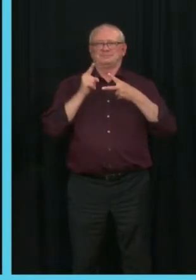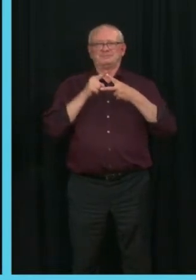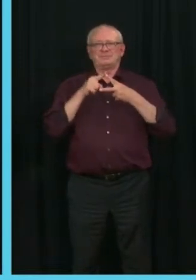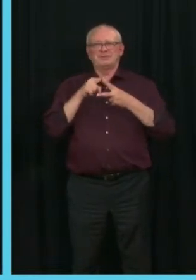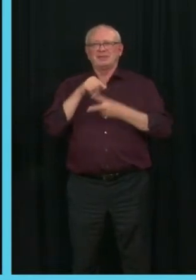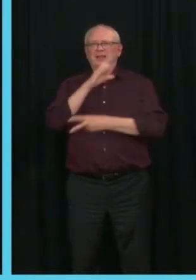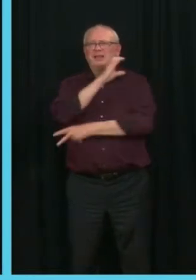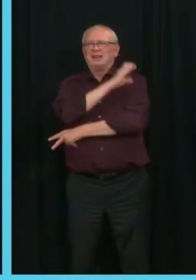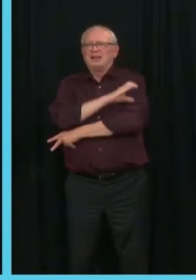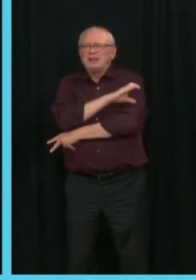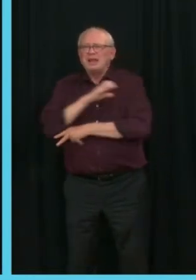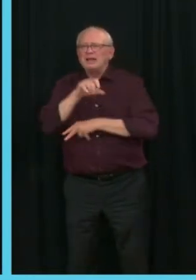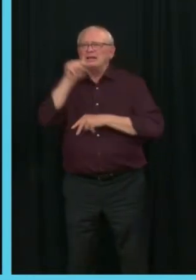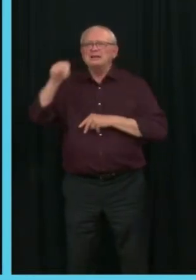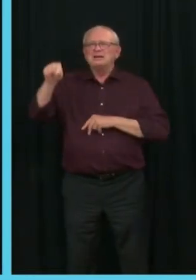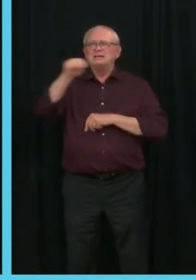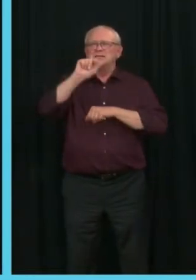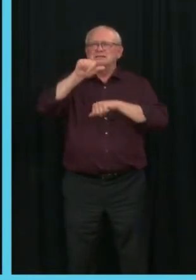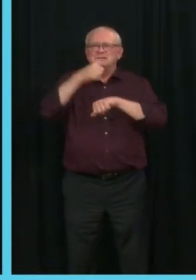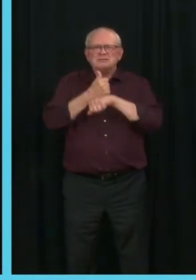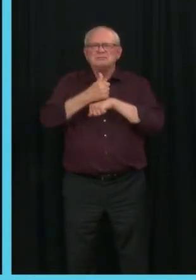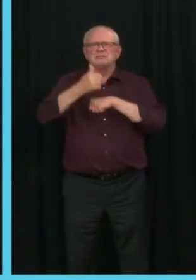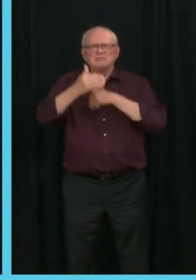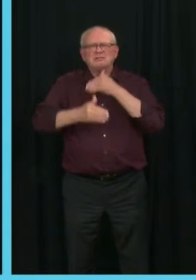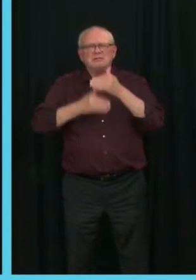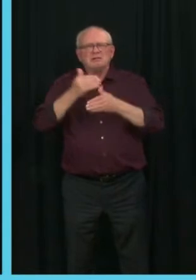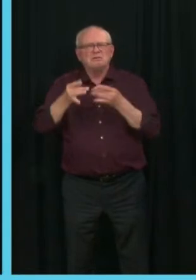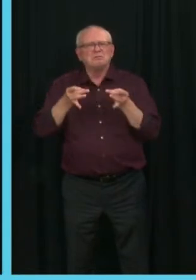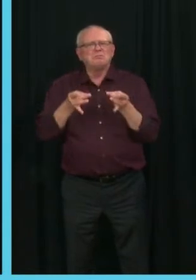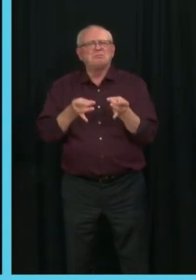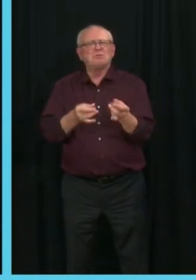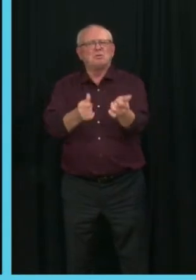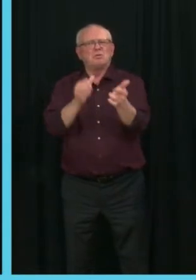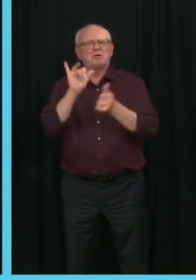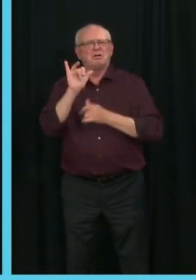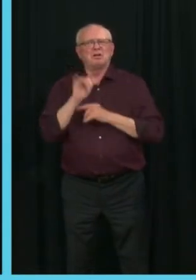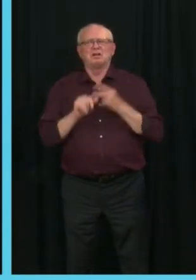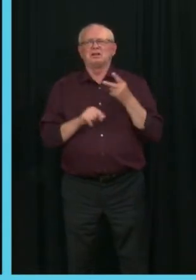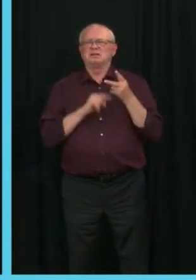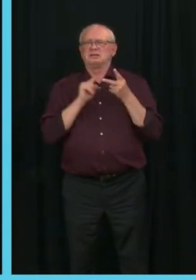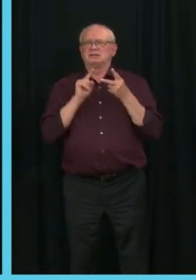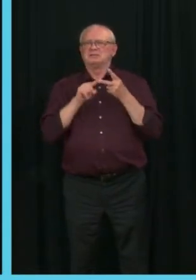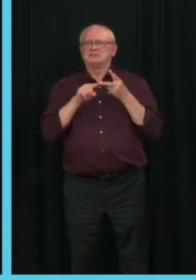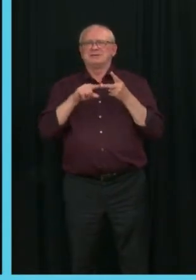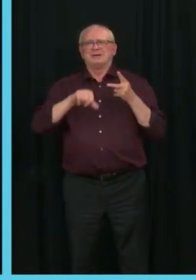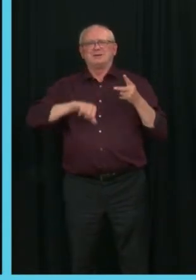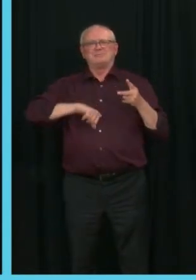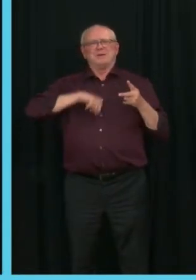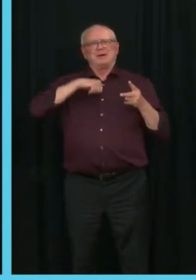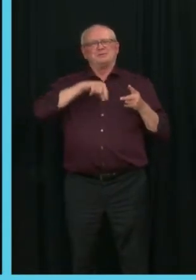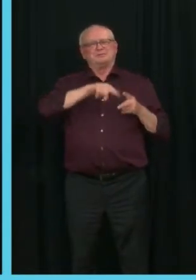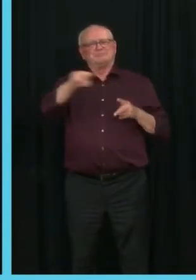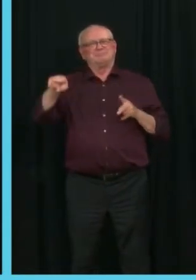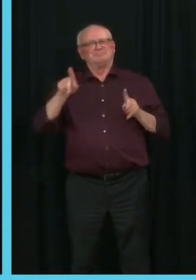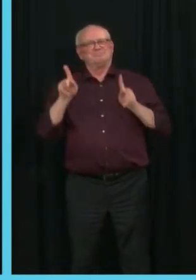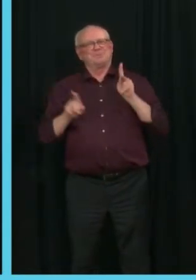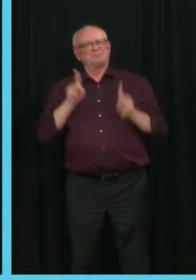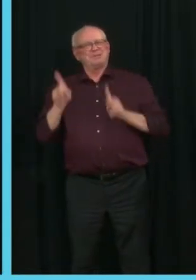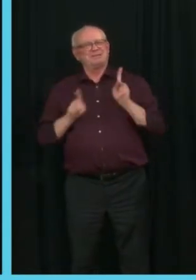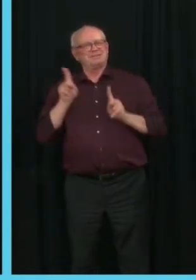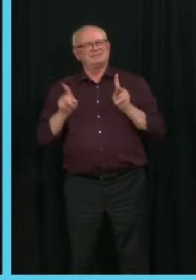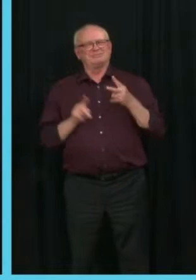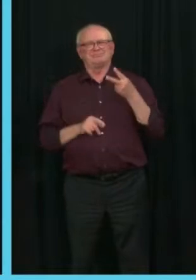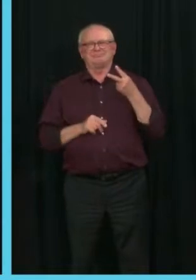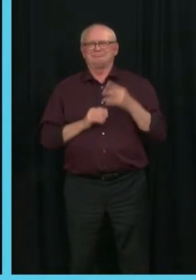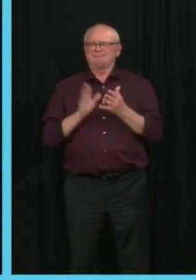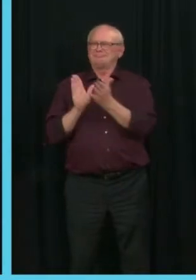organized. And second, they mention that the staff seems so proud of the work that they're doing. And they're right to be proud of